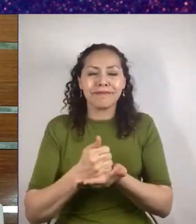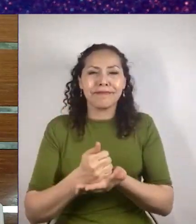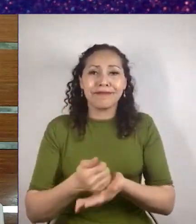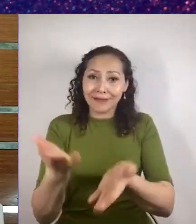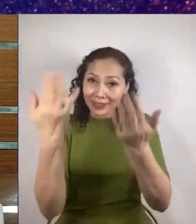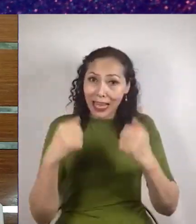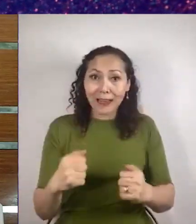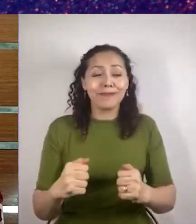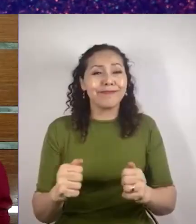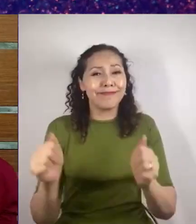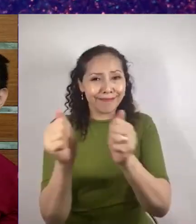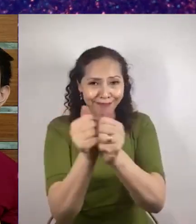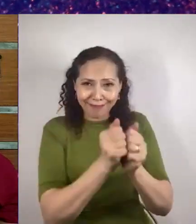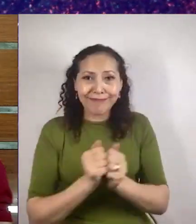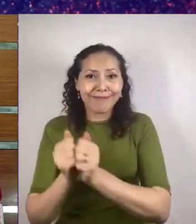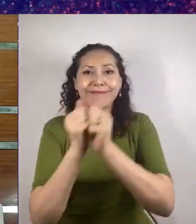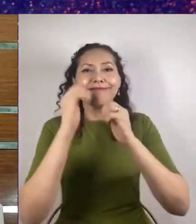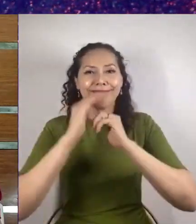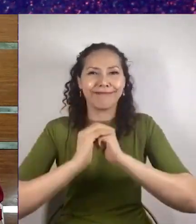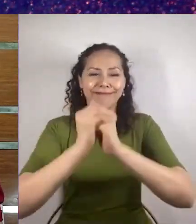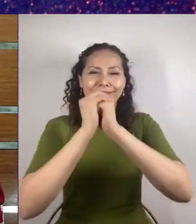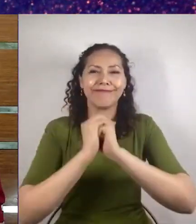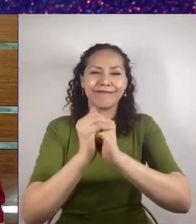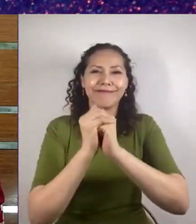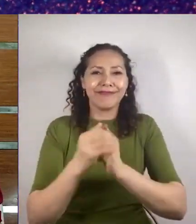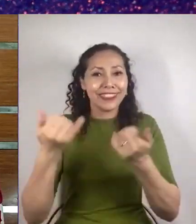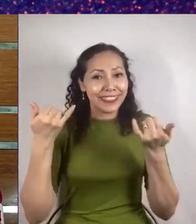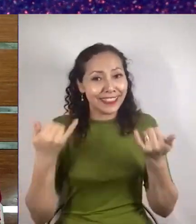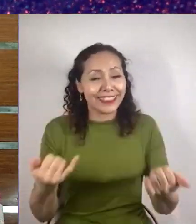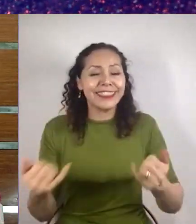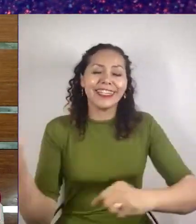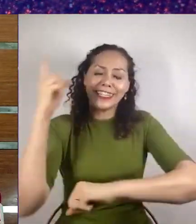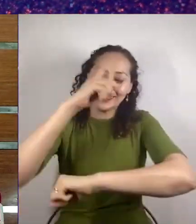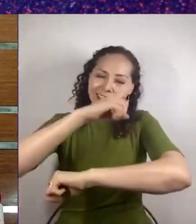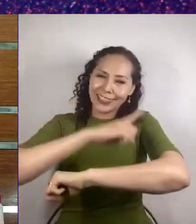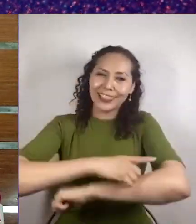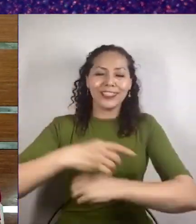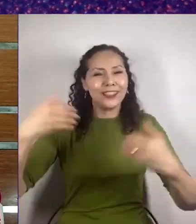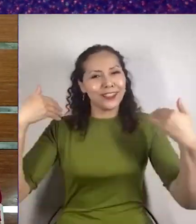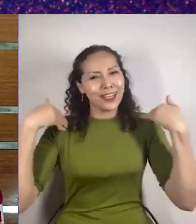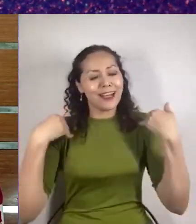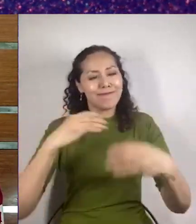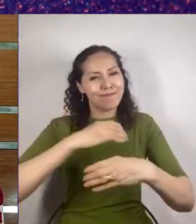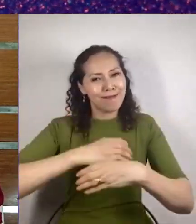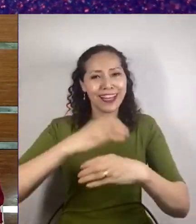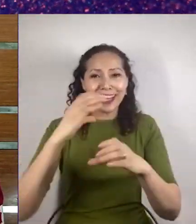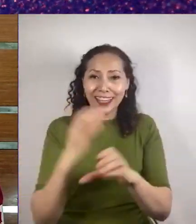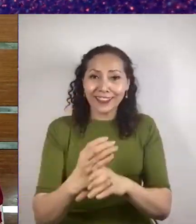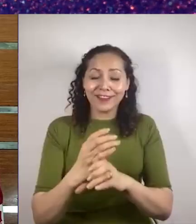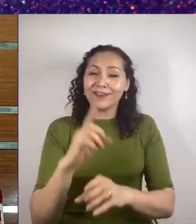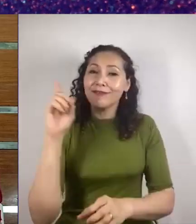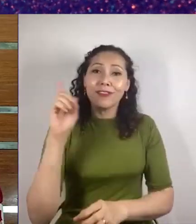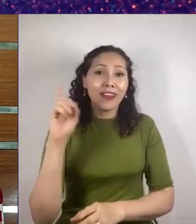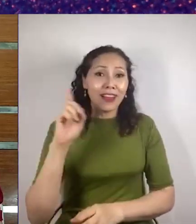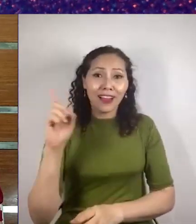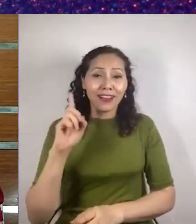This is the day that you have made. Whatever comes, I